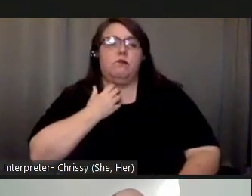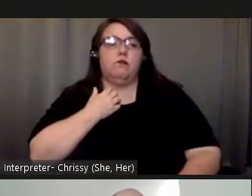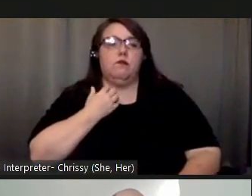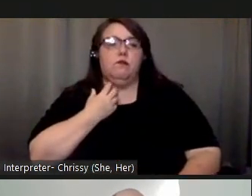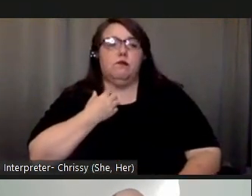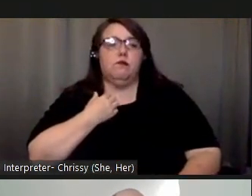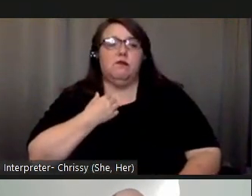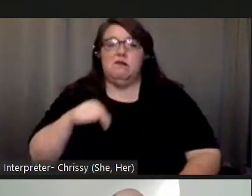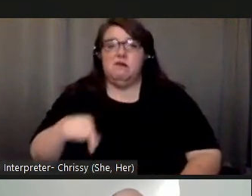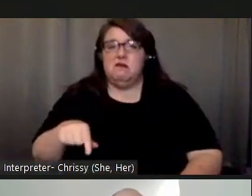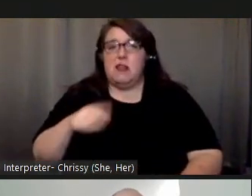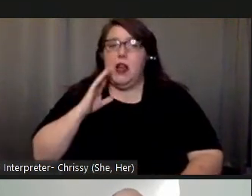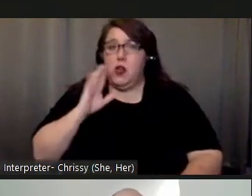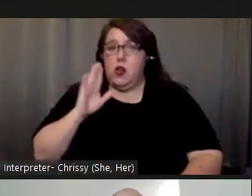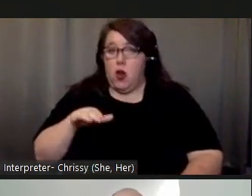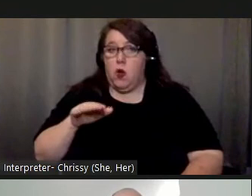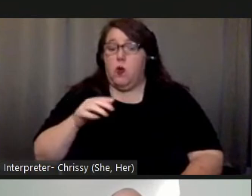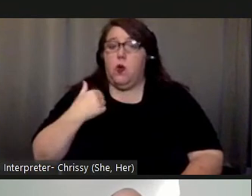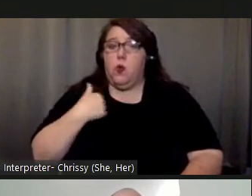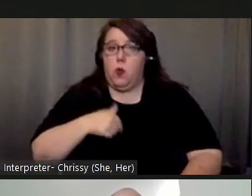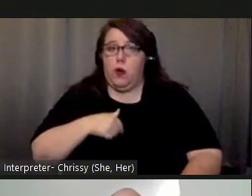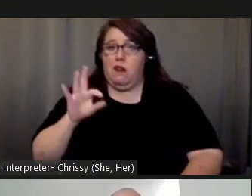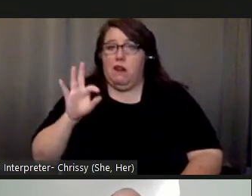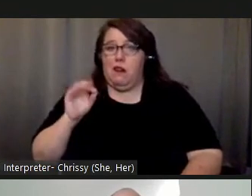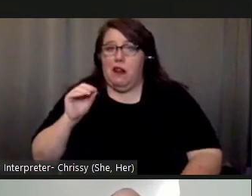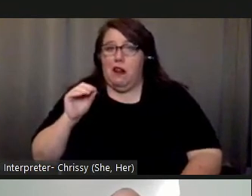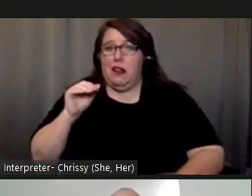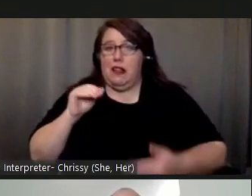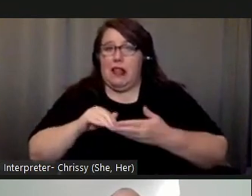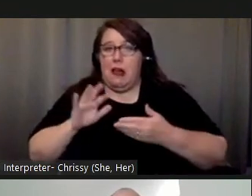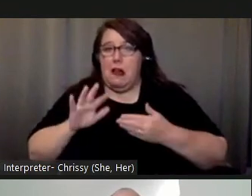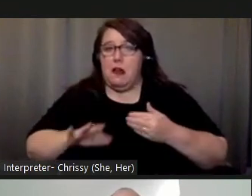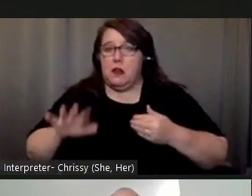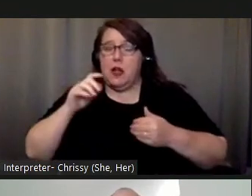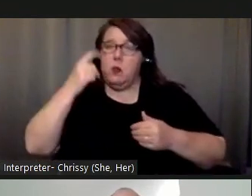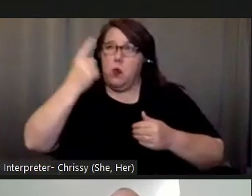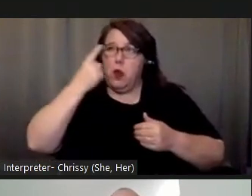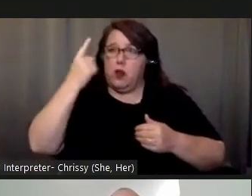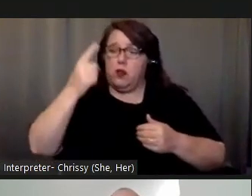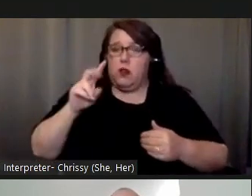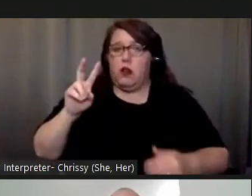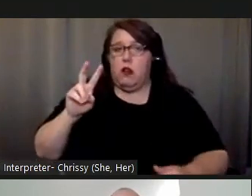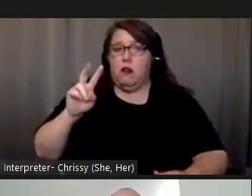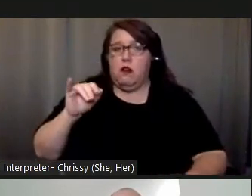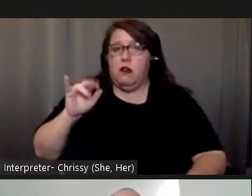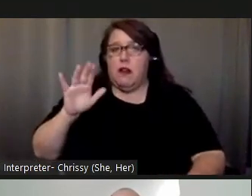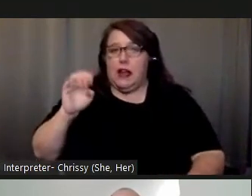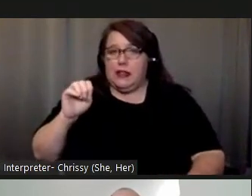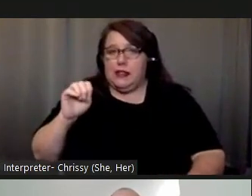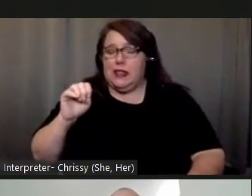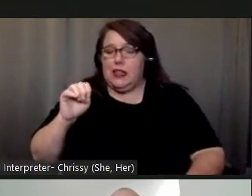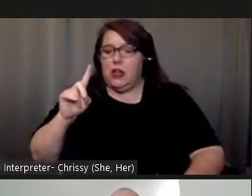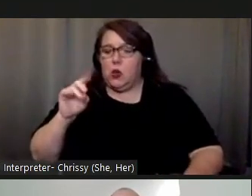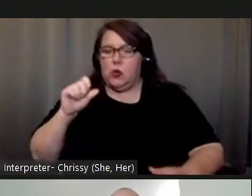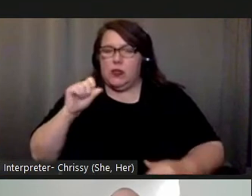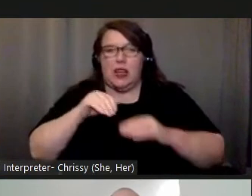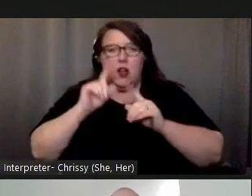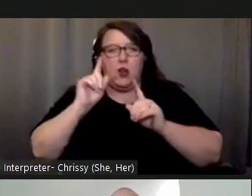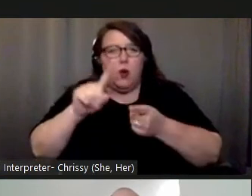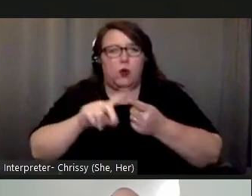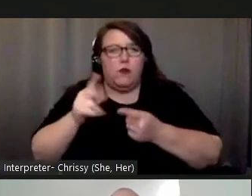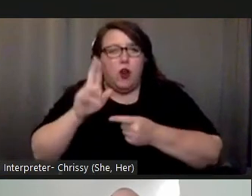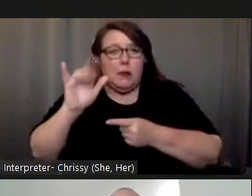state, we're allotted the 90,000. So I'm kind of wondering, the vaccine doses that go to pharmacies or community centers, for example,